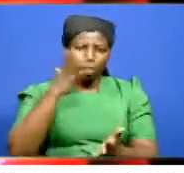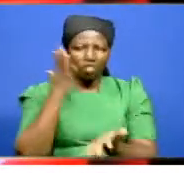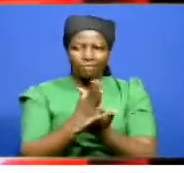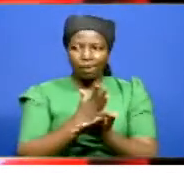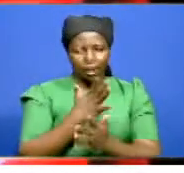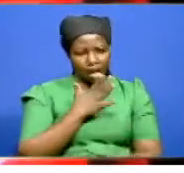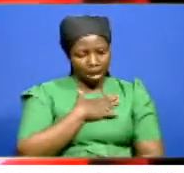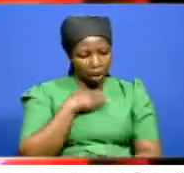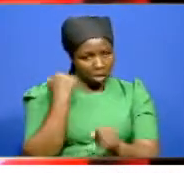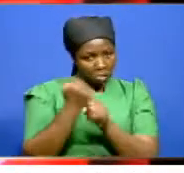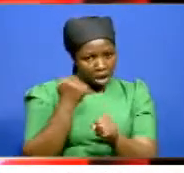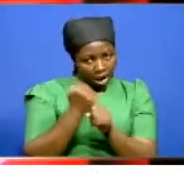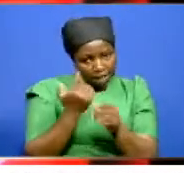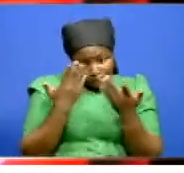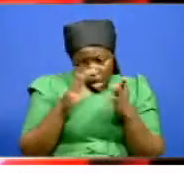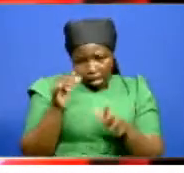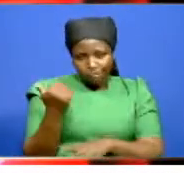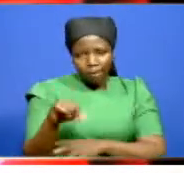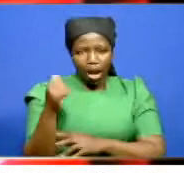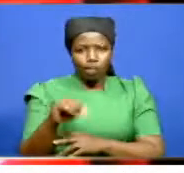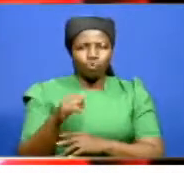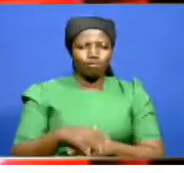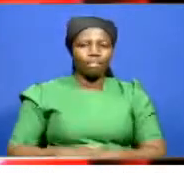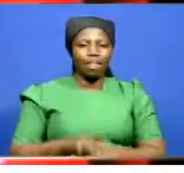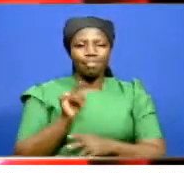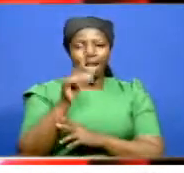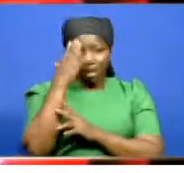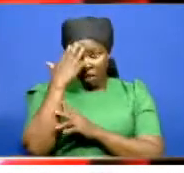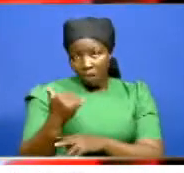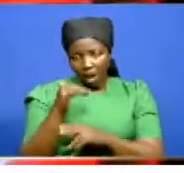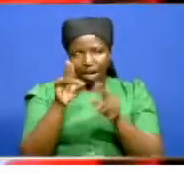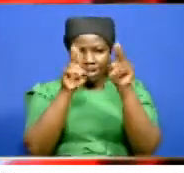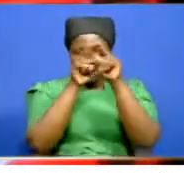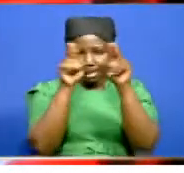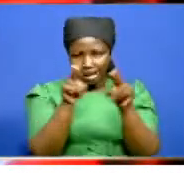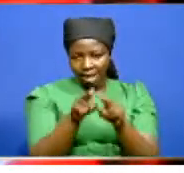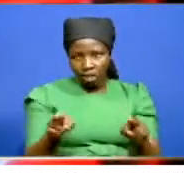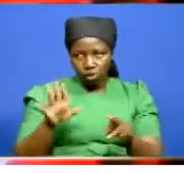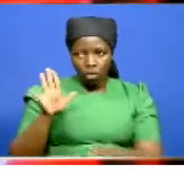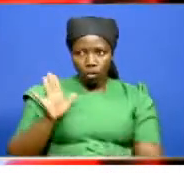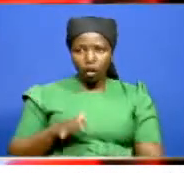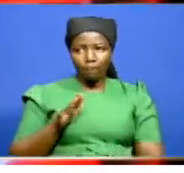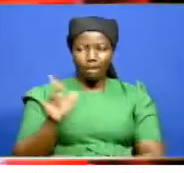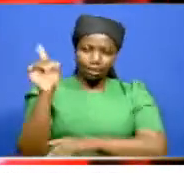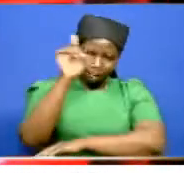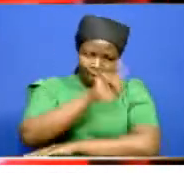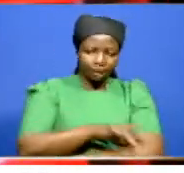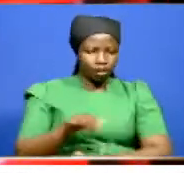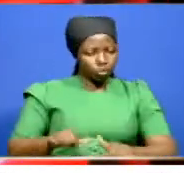done. This is why International Women's Day continues to exist.